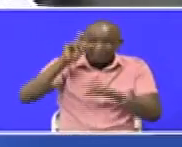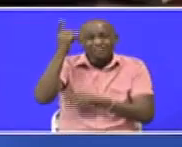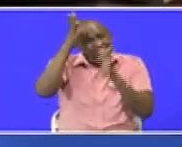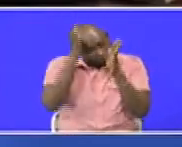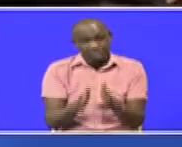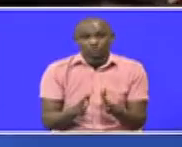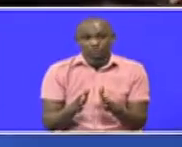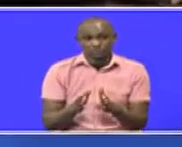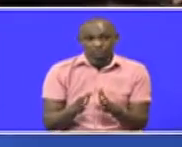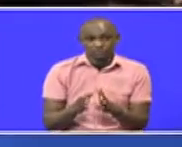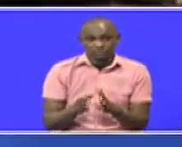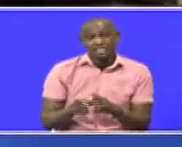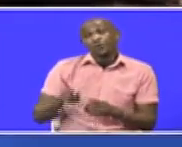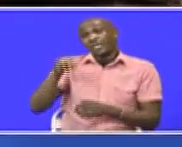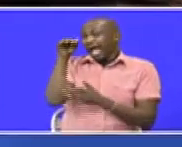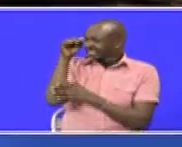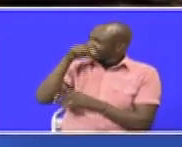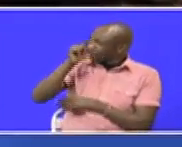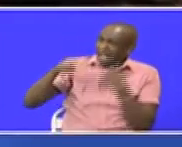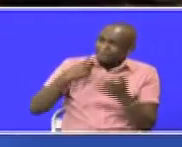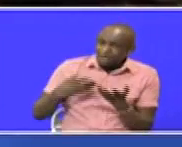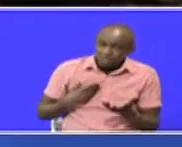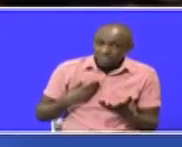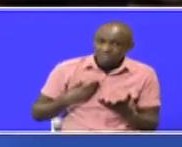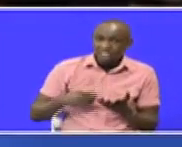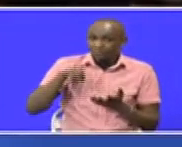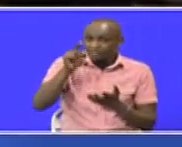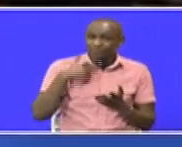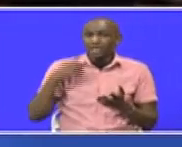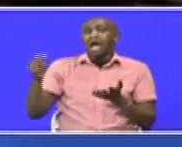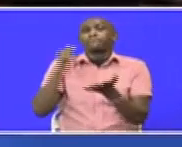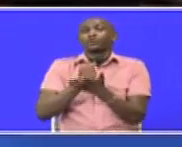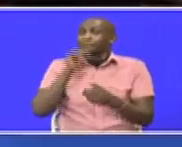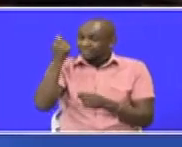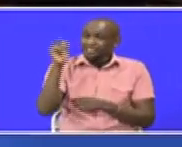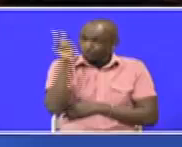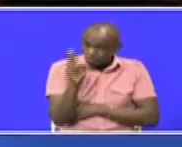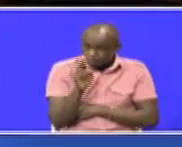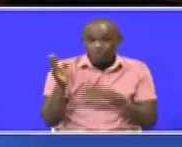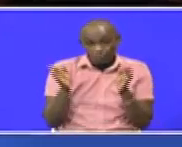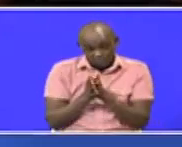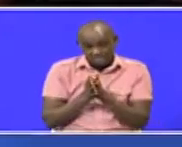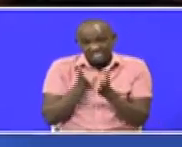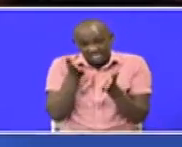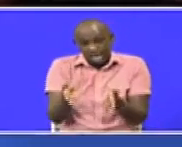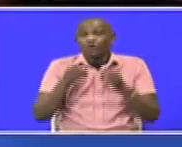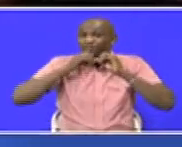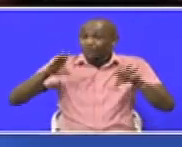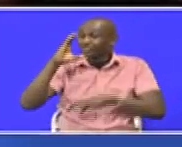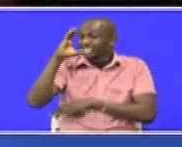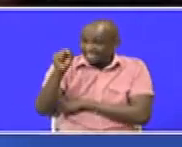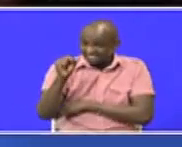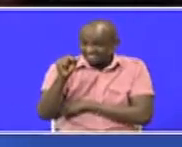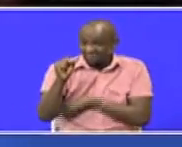man. Asked about his controversial double appointment by both President Uhuru Kenyatta and then devolution CS